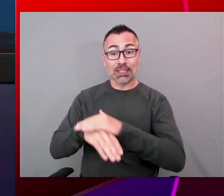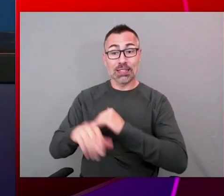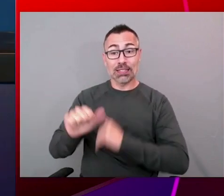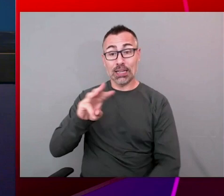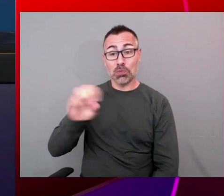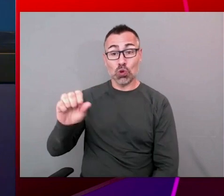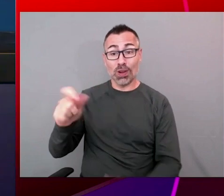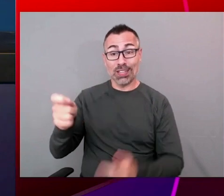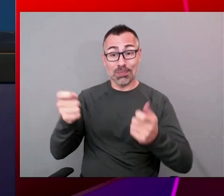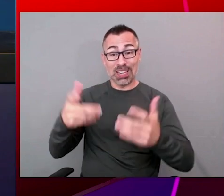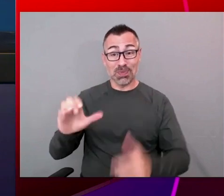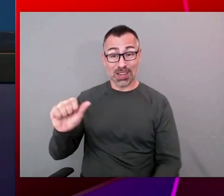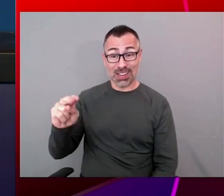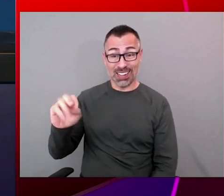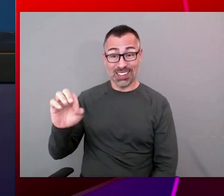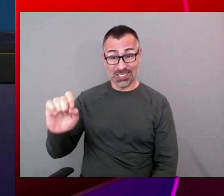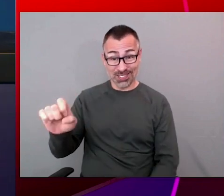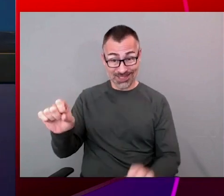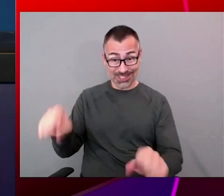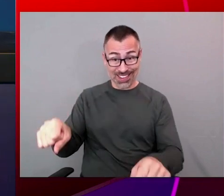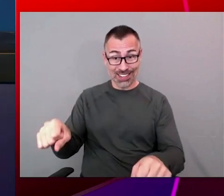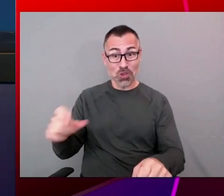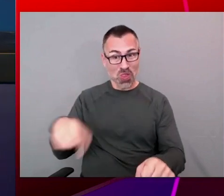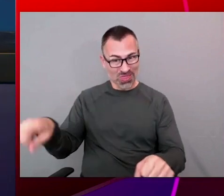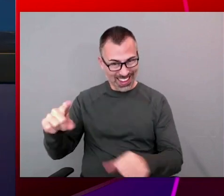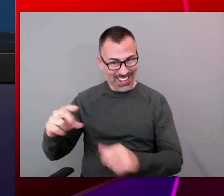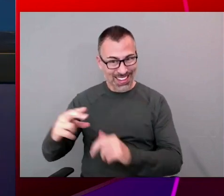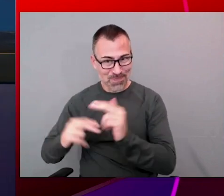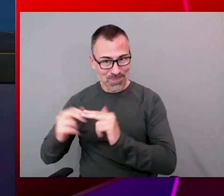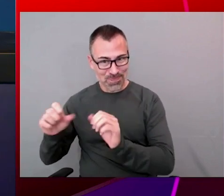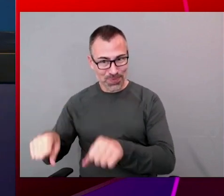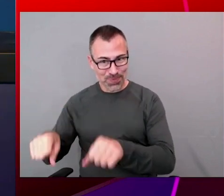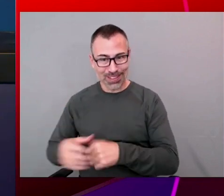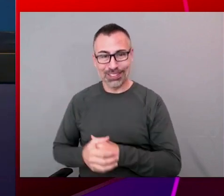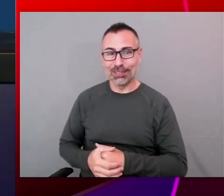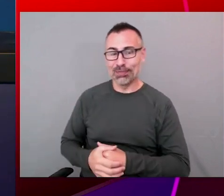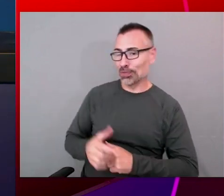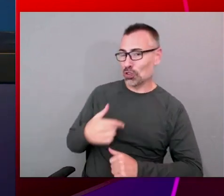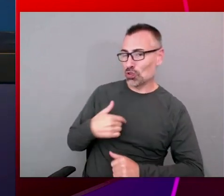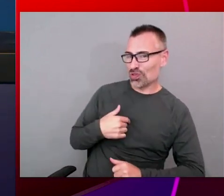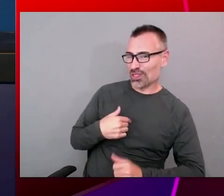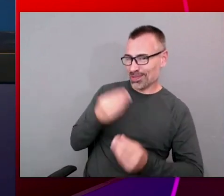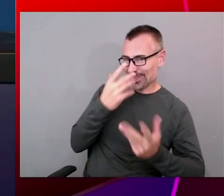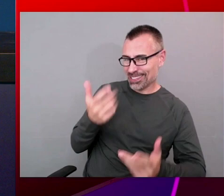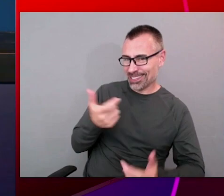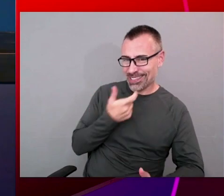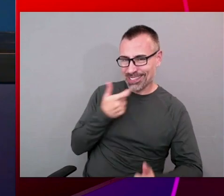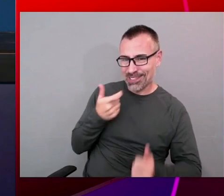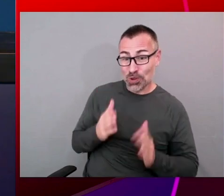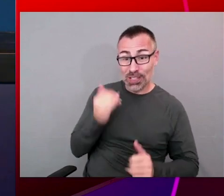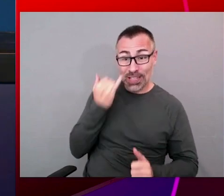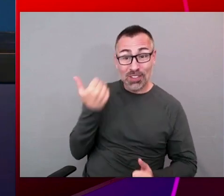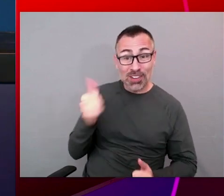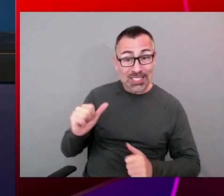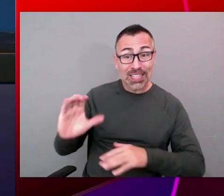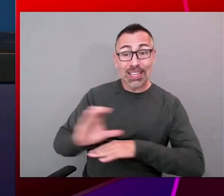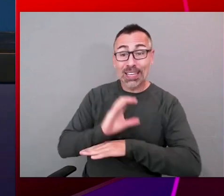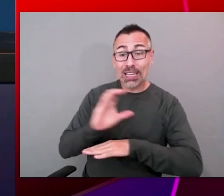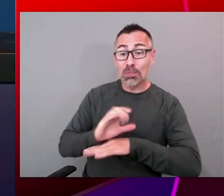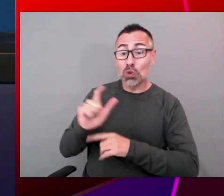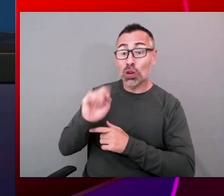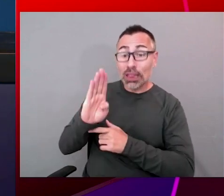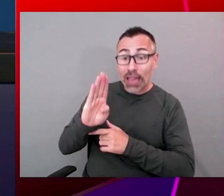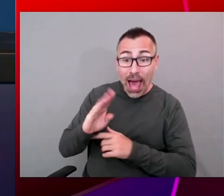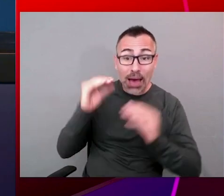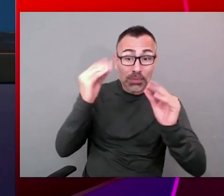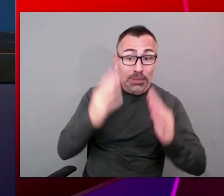so they can build. I would say, if our viewers, if there are any computer lab teachers or statistics teachers in high